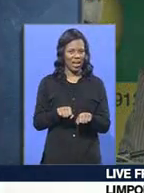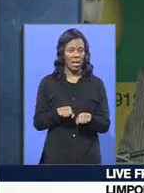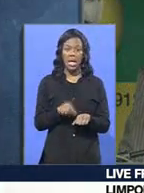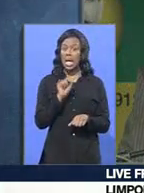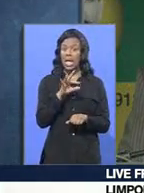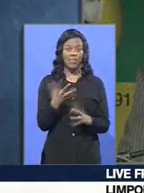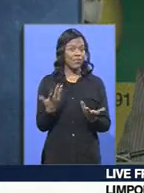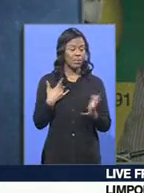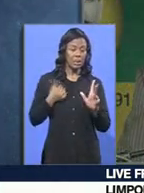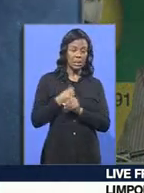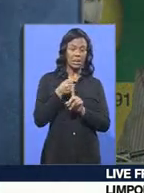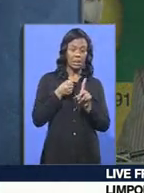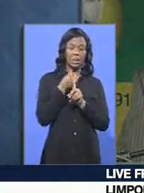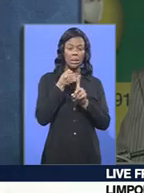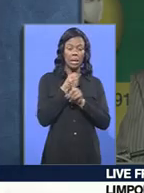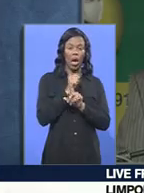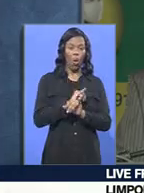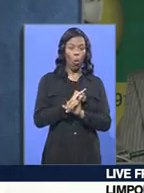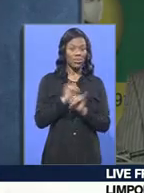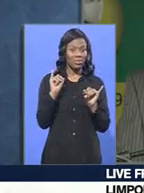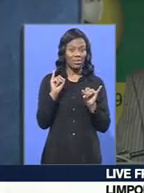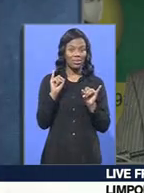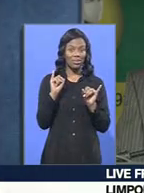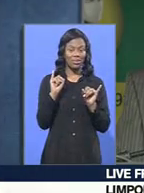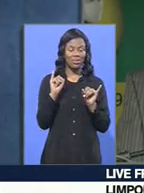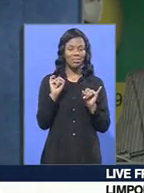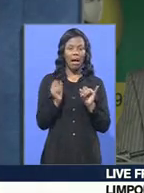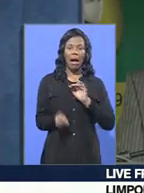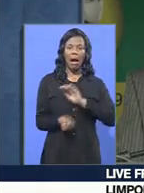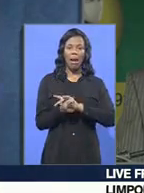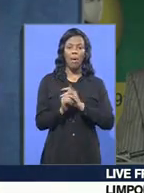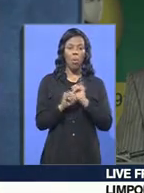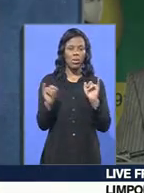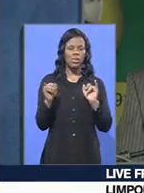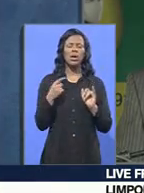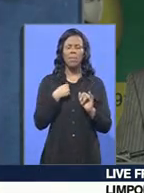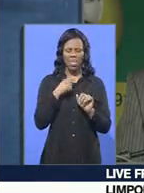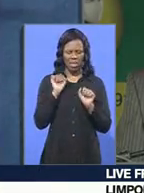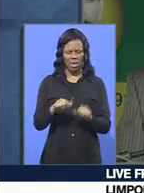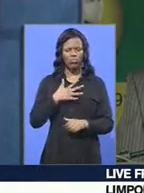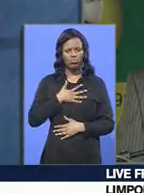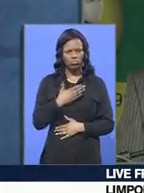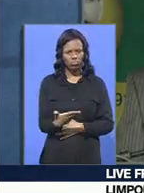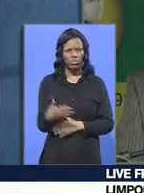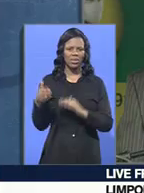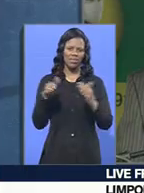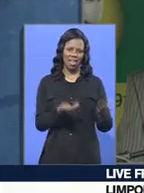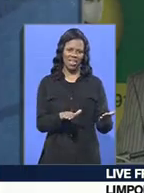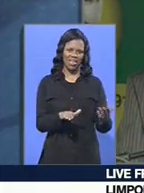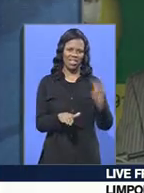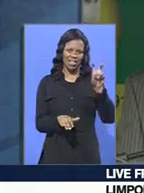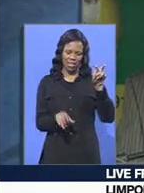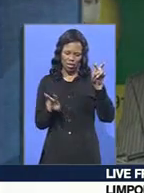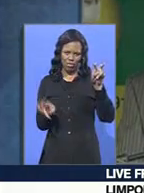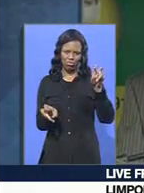if need be, it is an ideal for which I am prepared to die." Unquote.